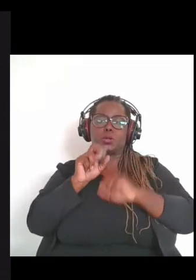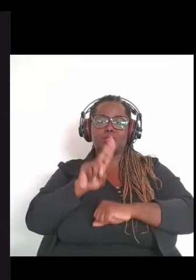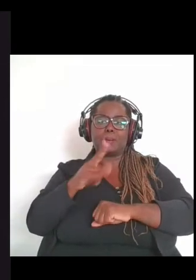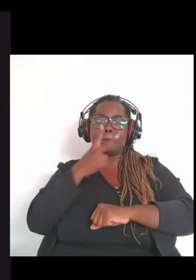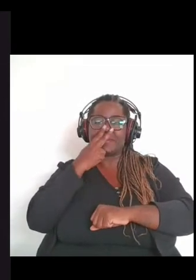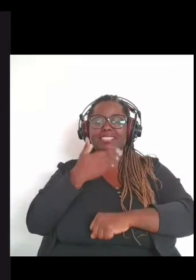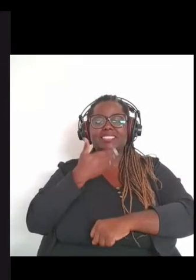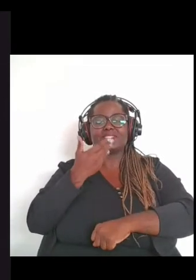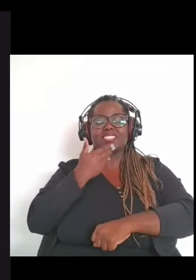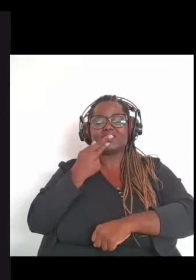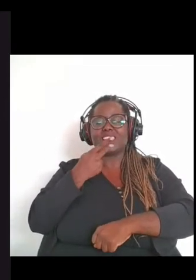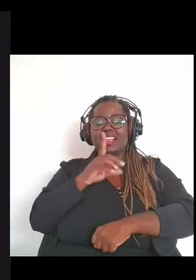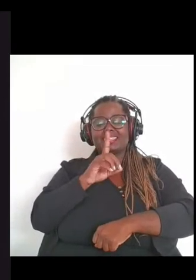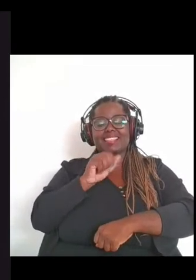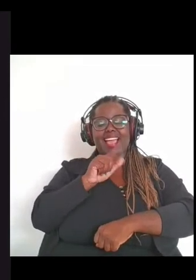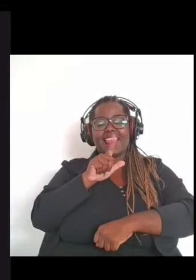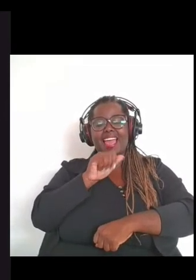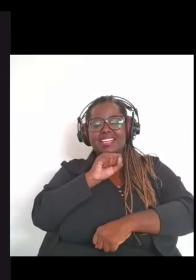your lecture